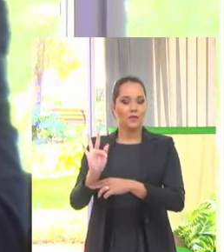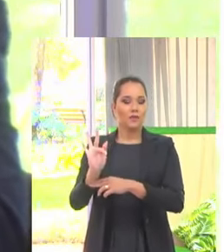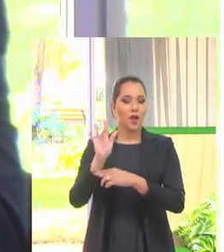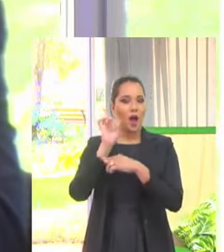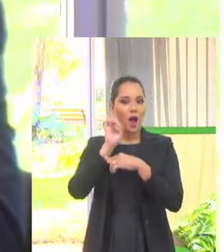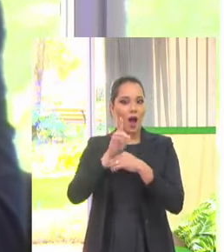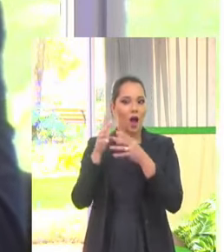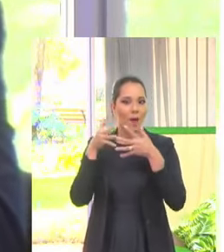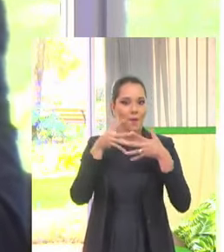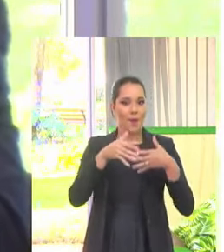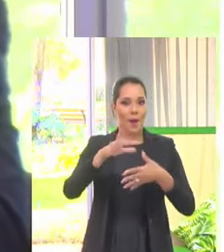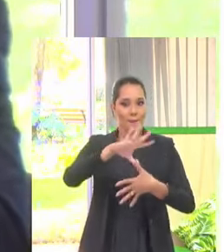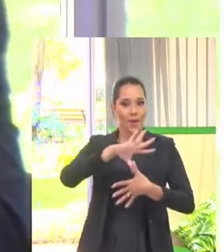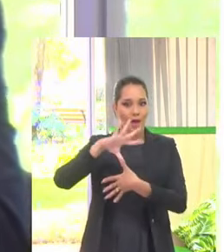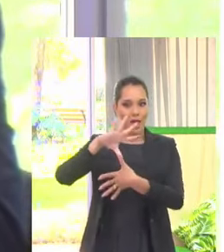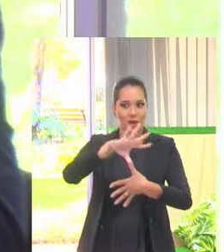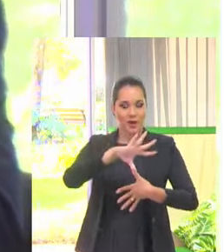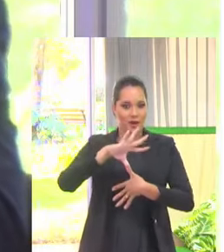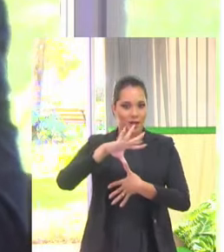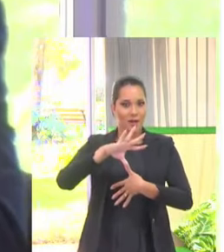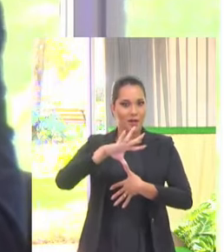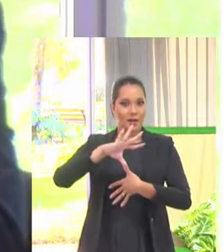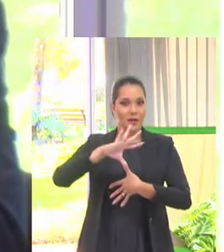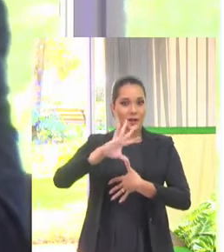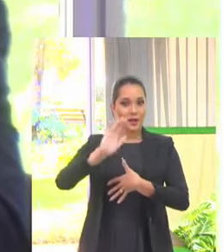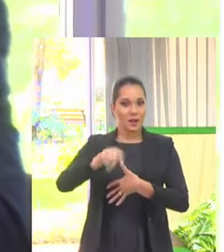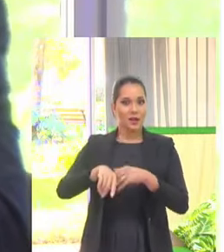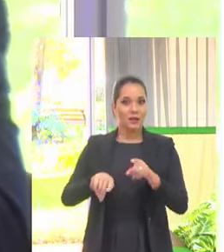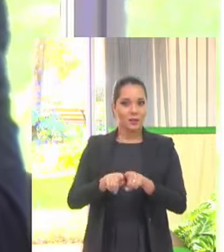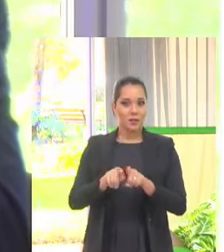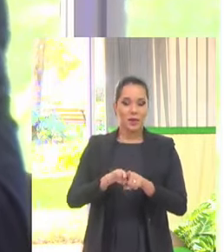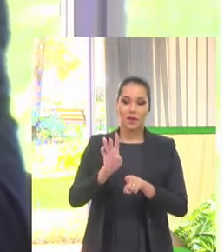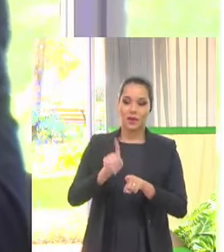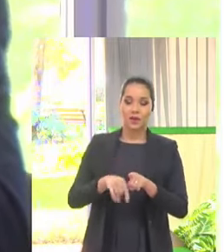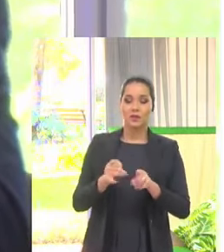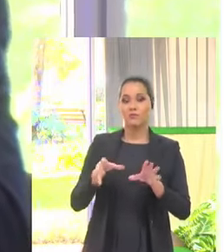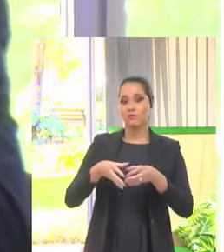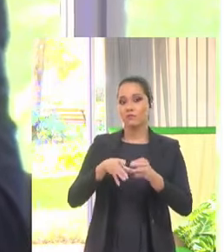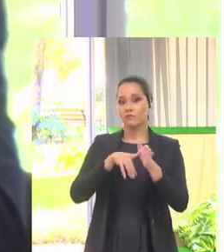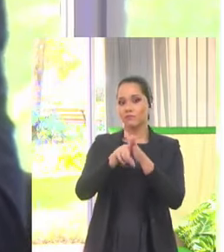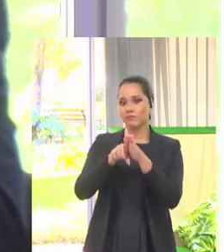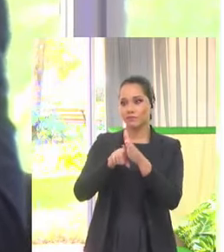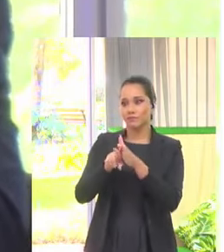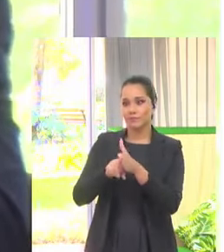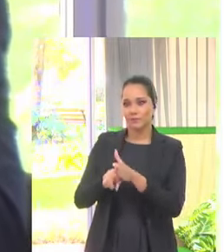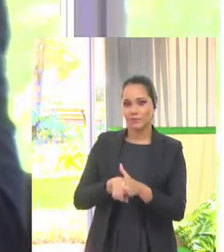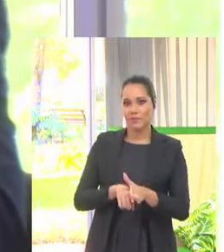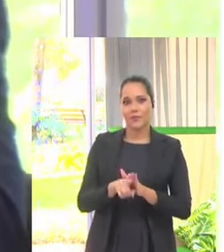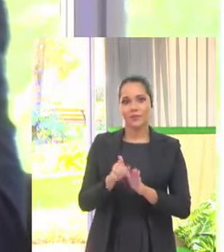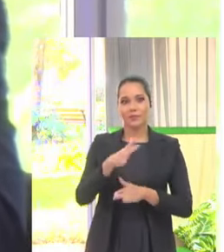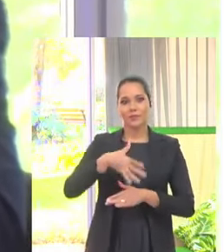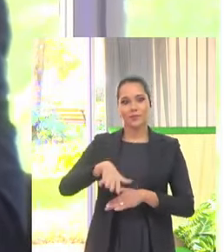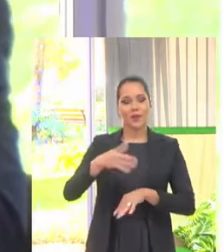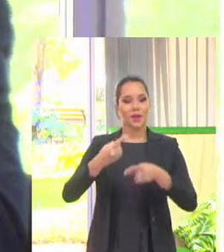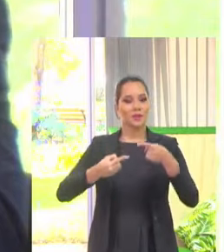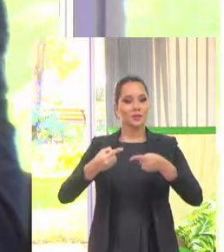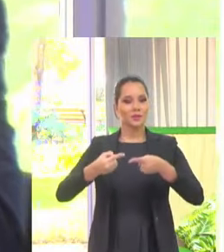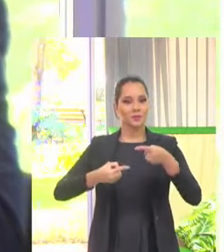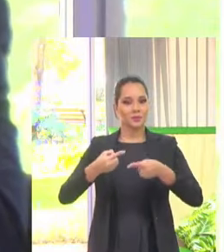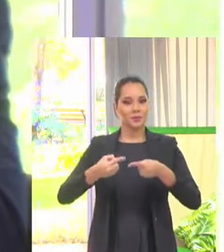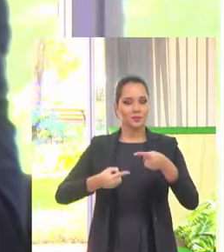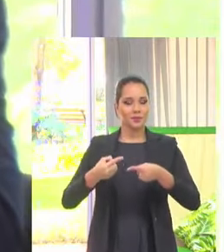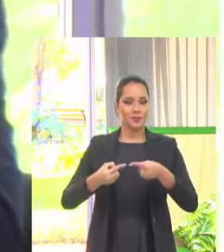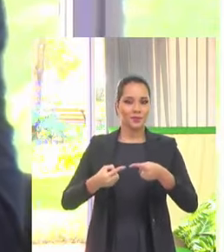research, policy research think tank based in Washington, D.C., with no other, we are the